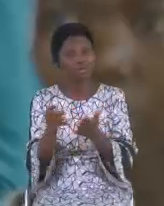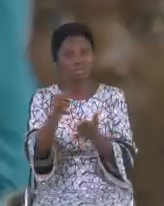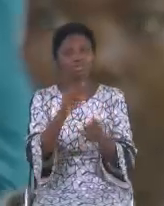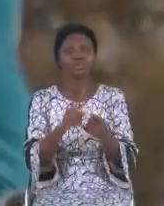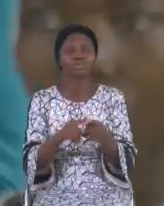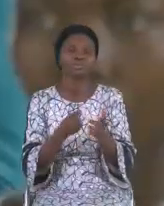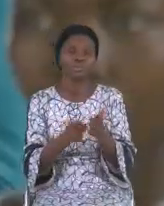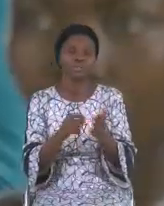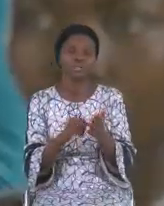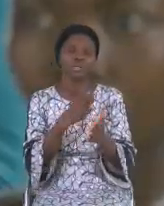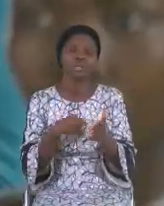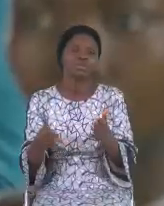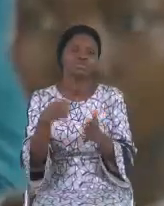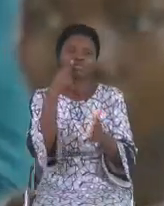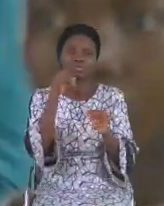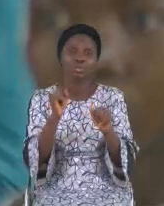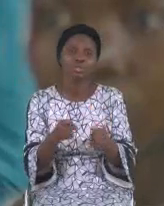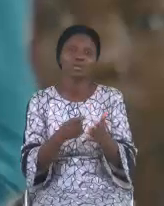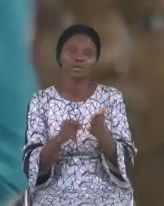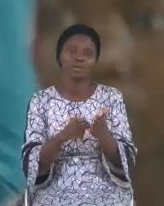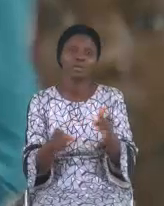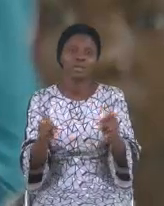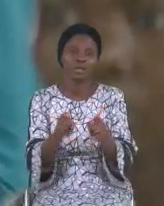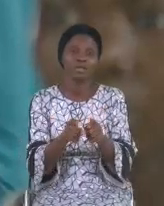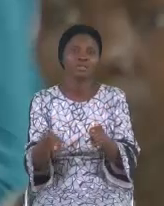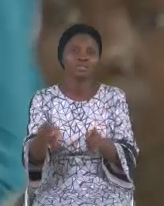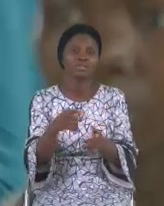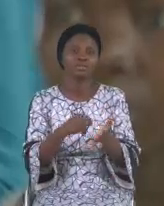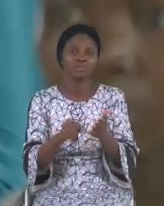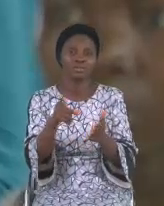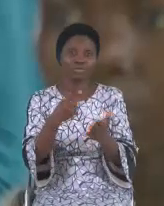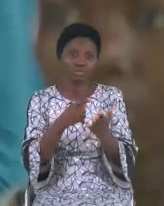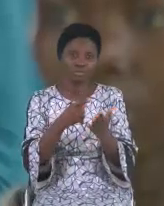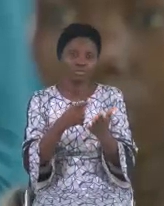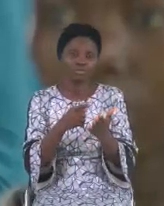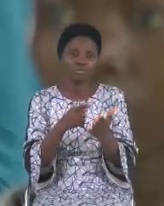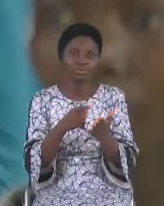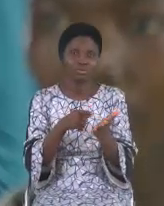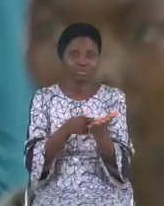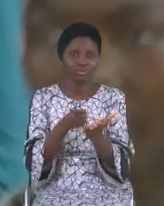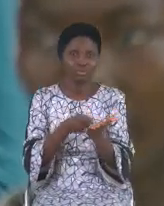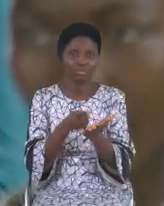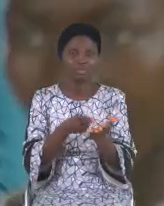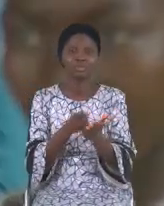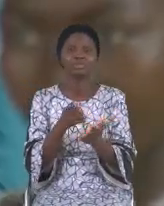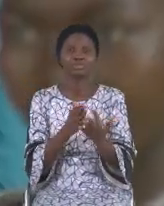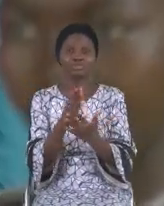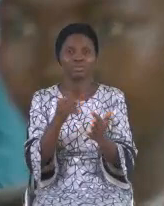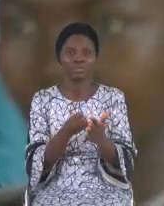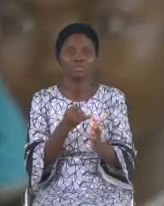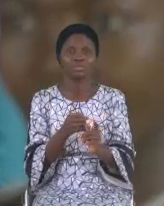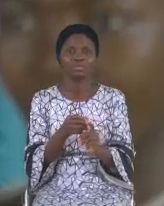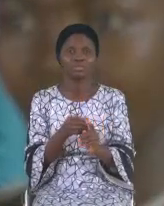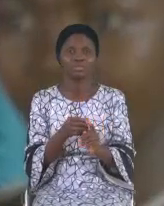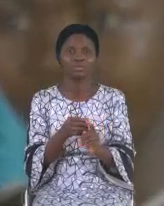And those who can write, as they write, you check through it. When you finish, remain standing